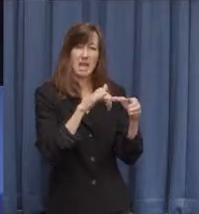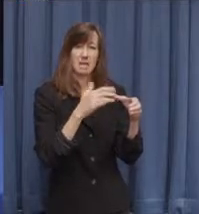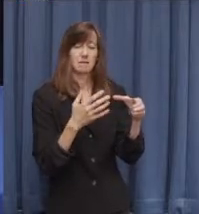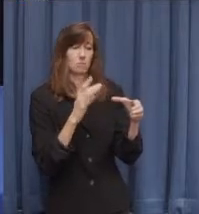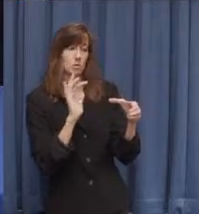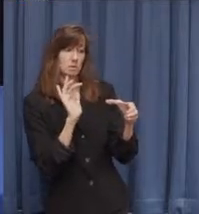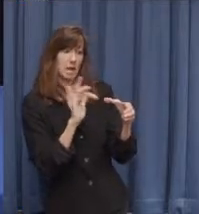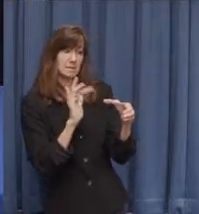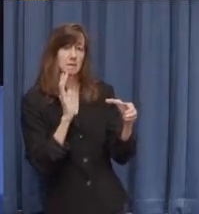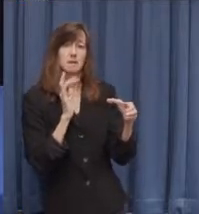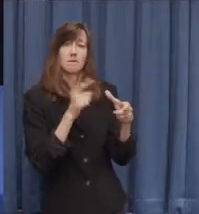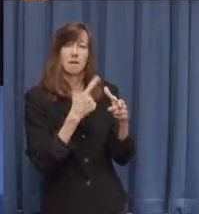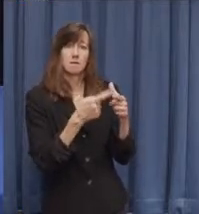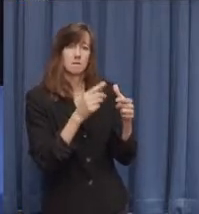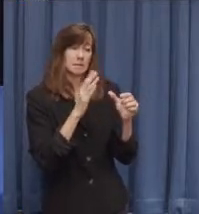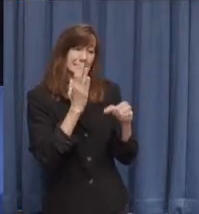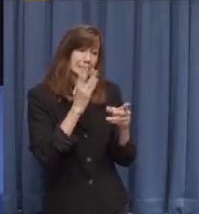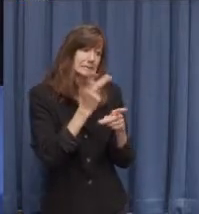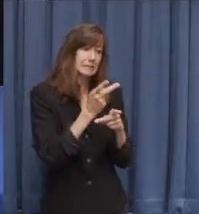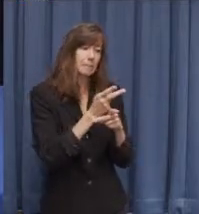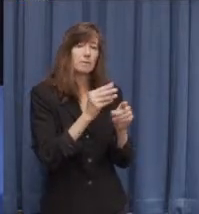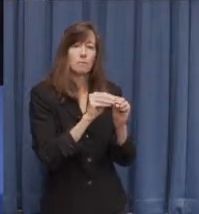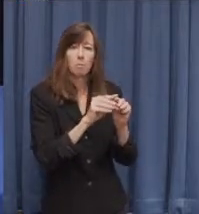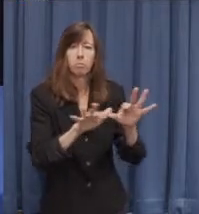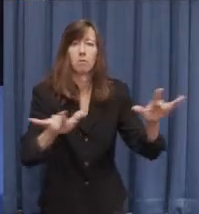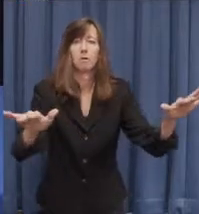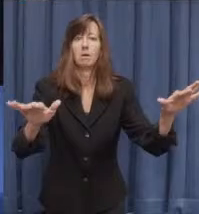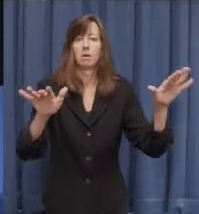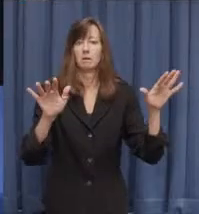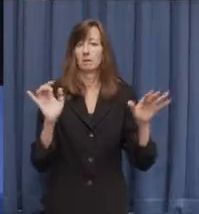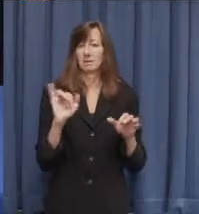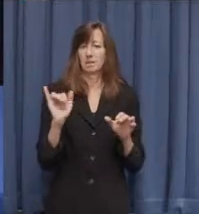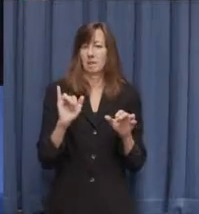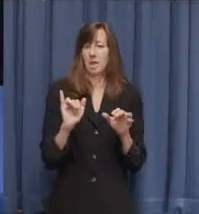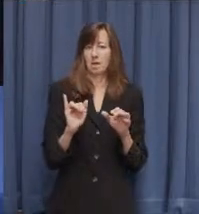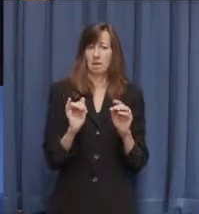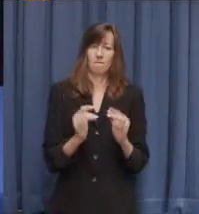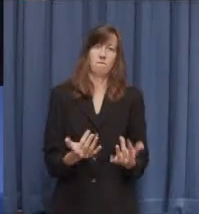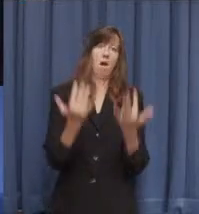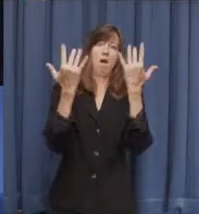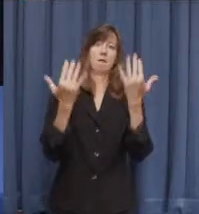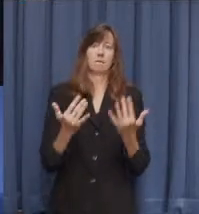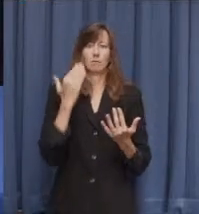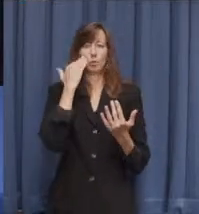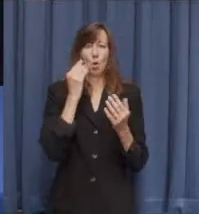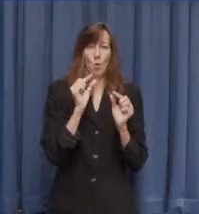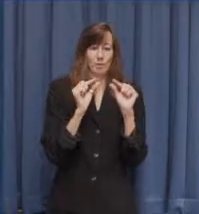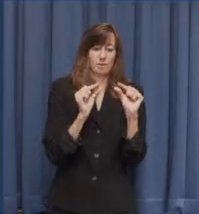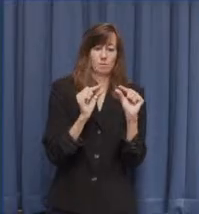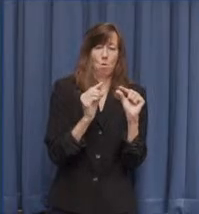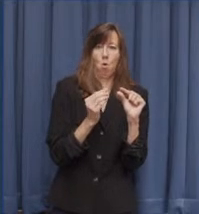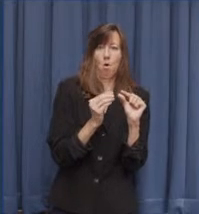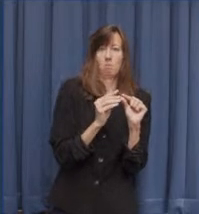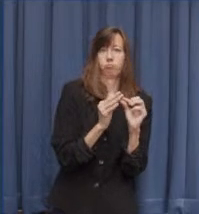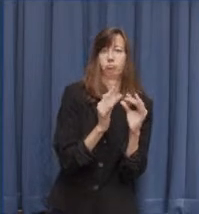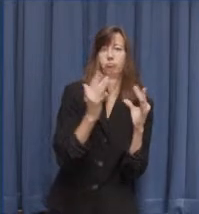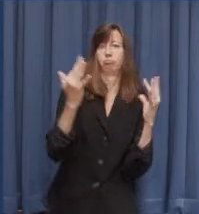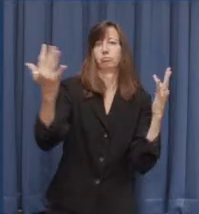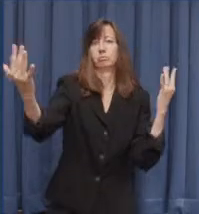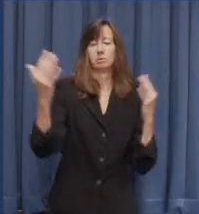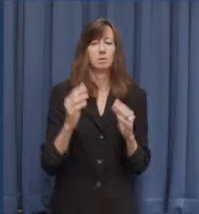might spread more quickly and get out of control. So if you get a call from a number on your phone